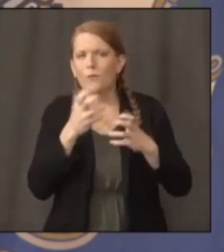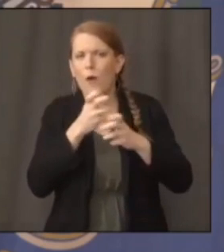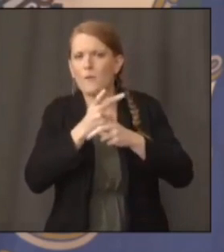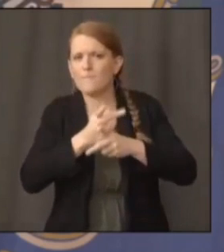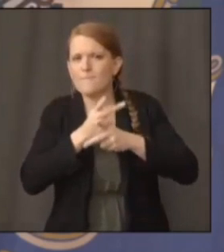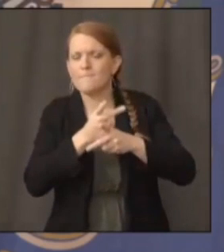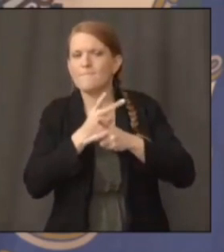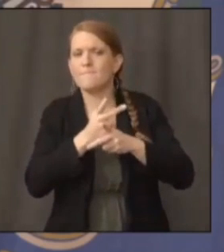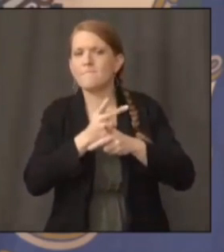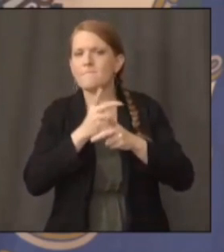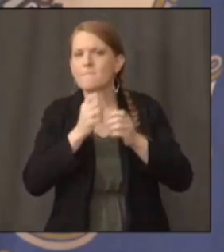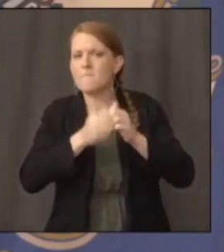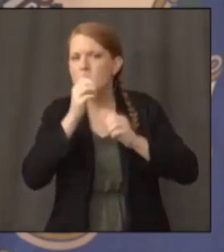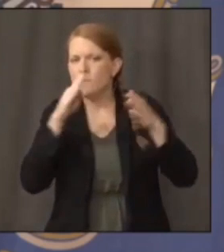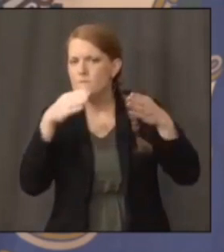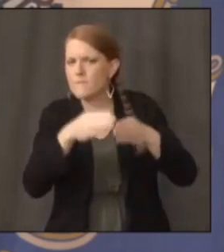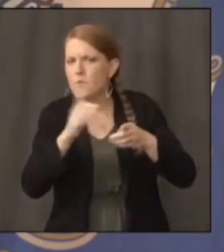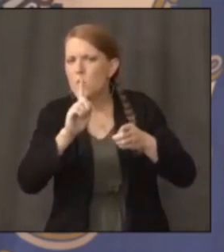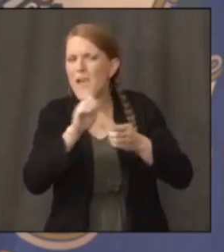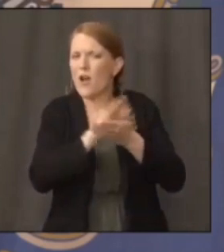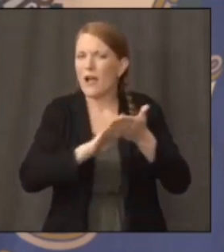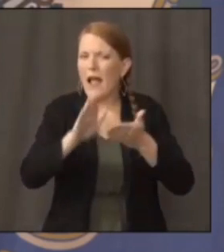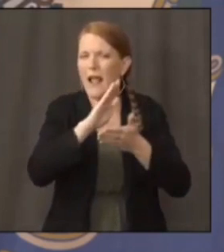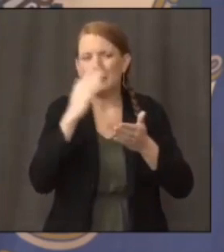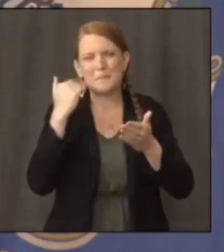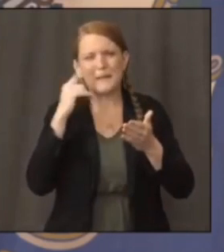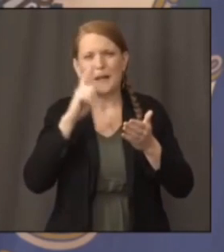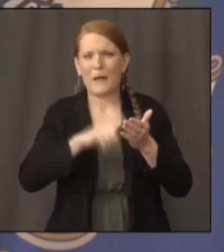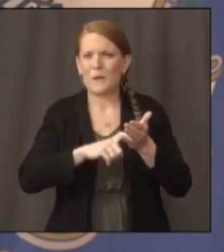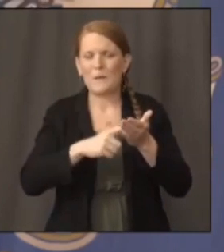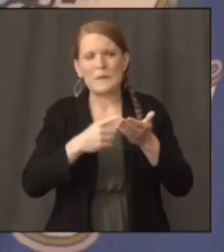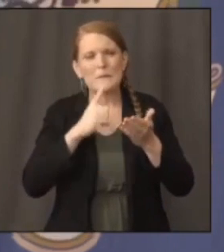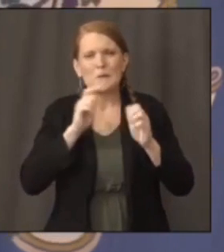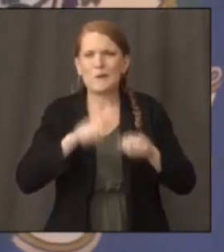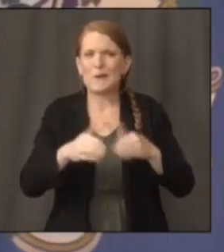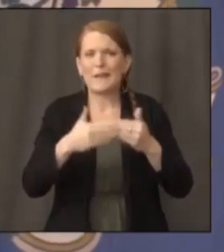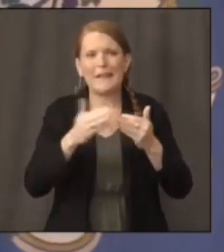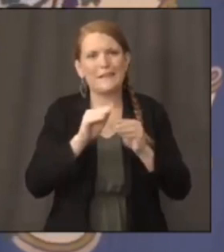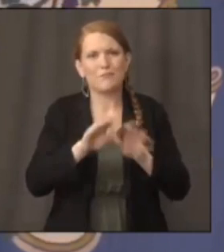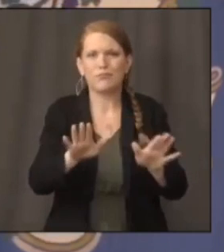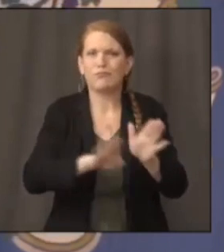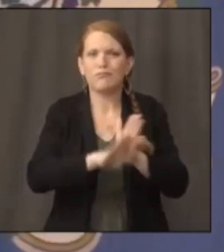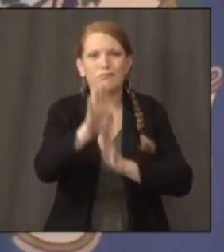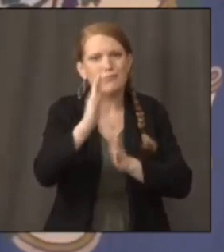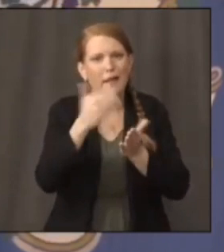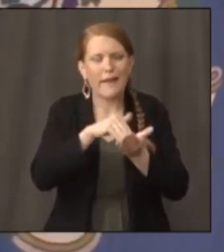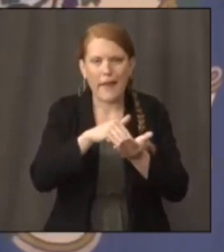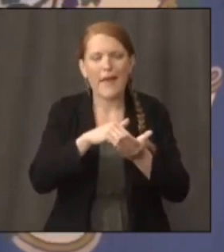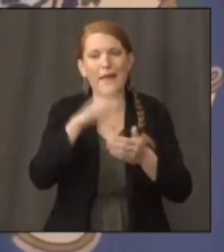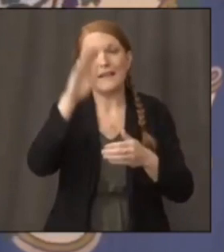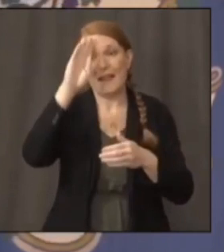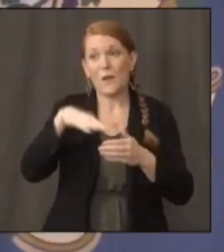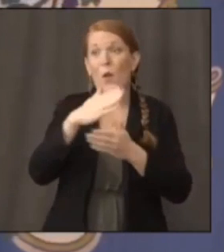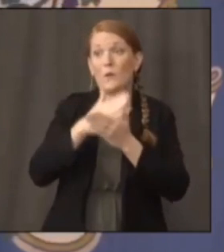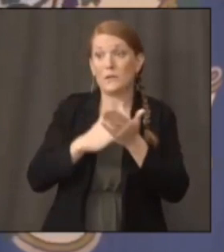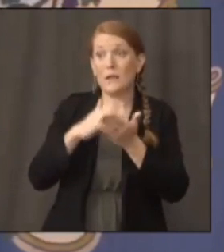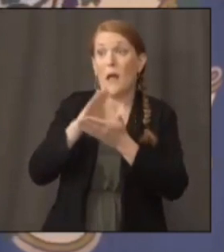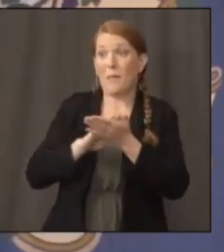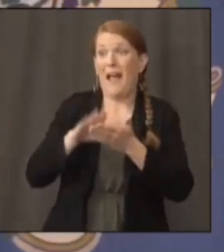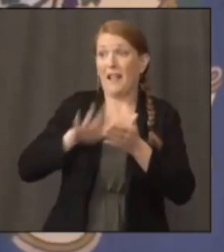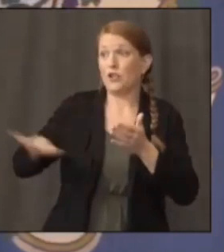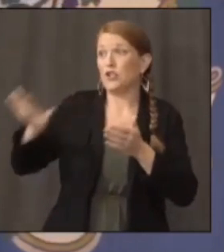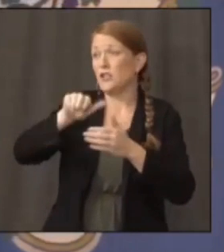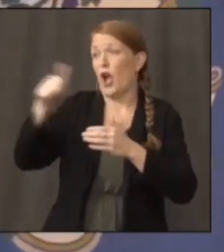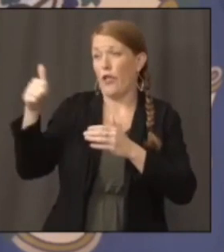colleges, because you've seen the potential for a flare-up there, and some colleges that opened had to change direction, not in Connecticut,